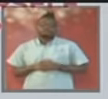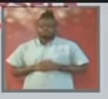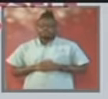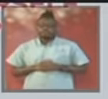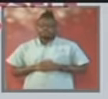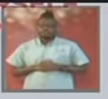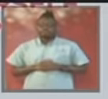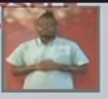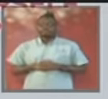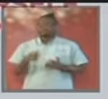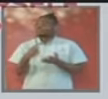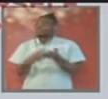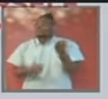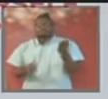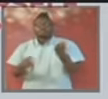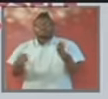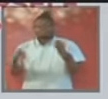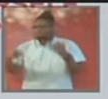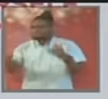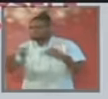want to focus a little bit on polio.